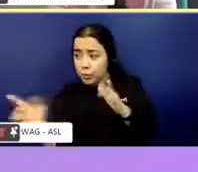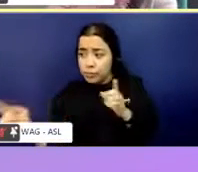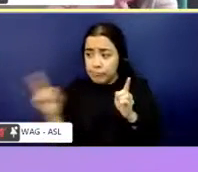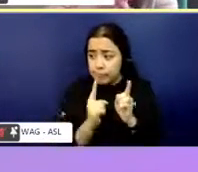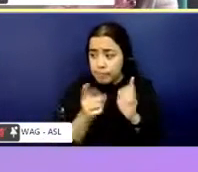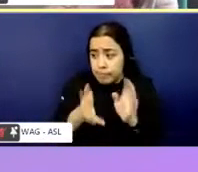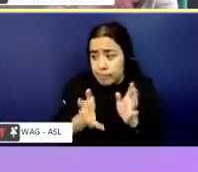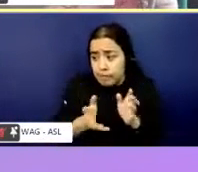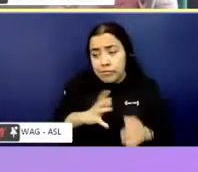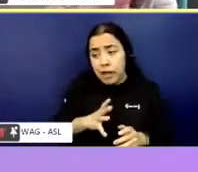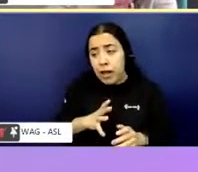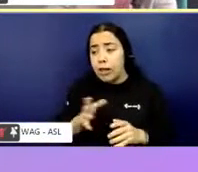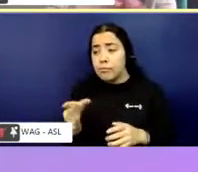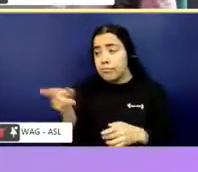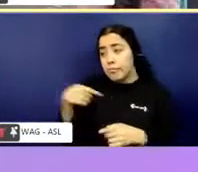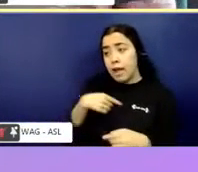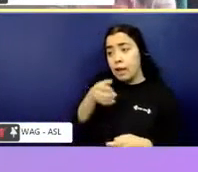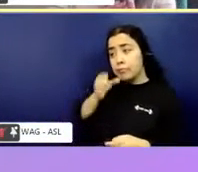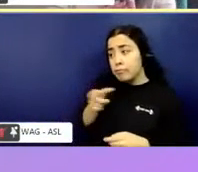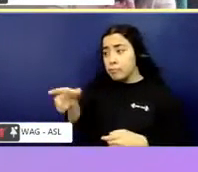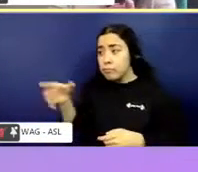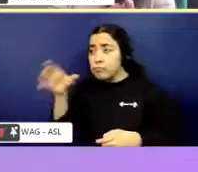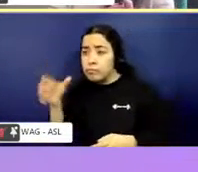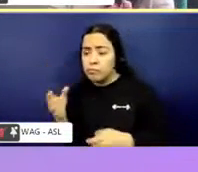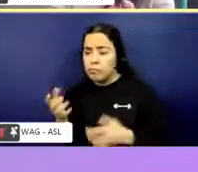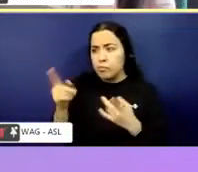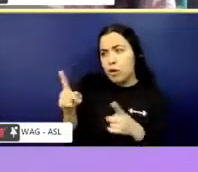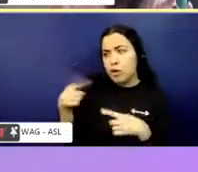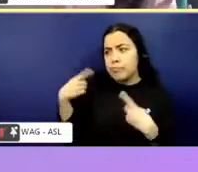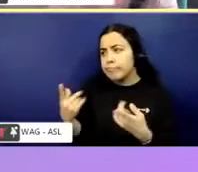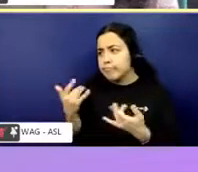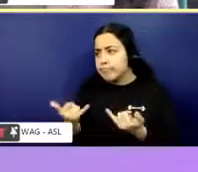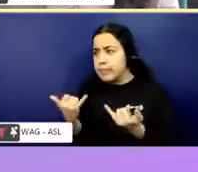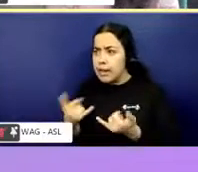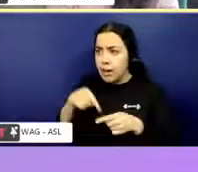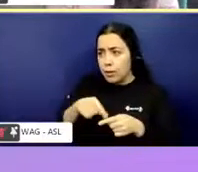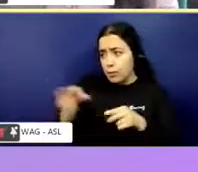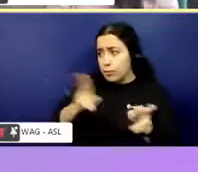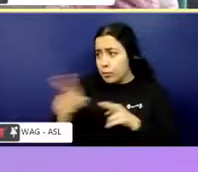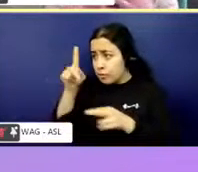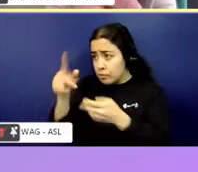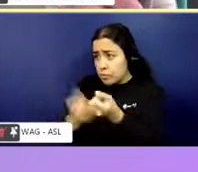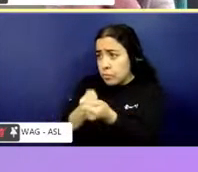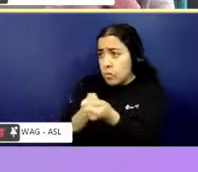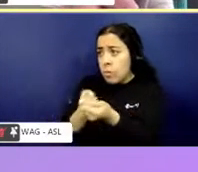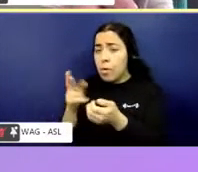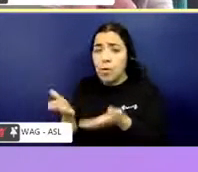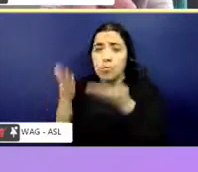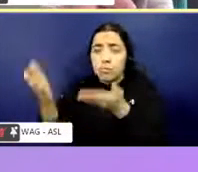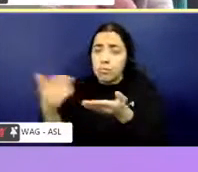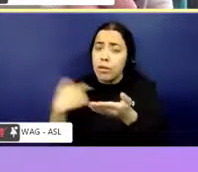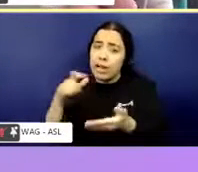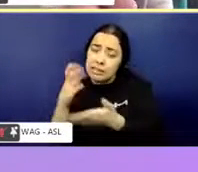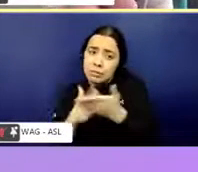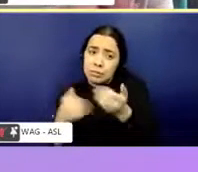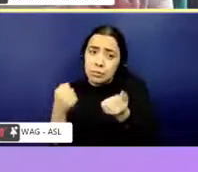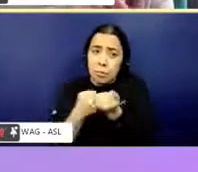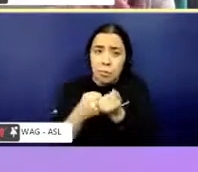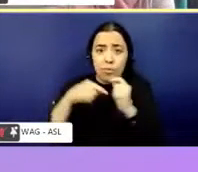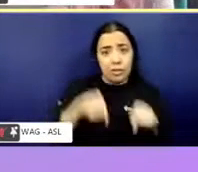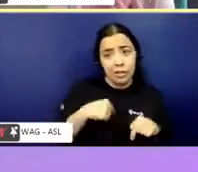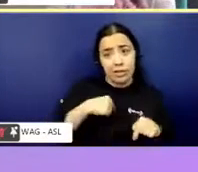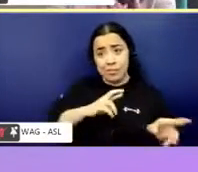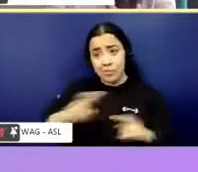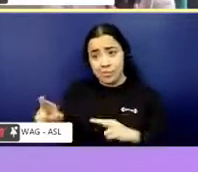coffee. Talk about, hey, where are you in this stuff? Are you ready for support? Or, hey, I need some support here.